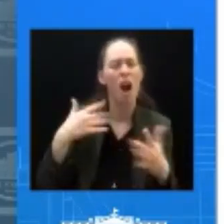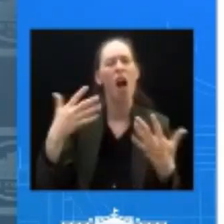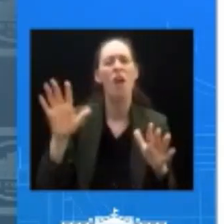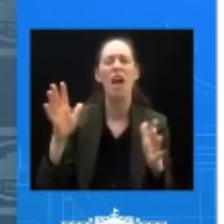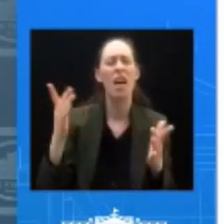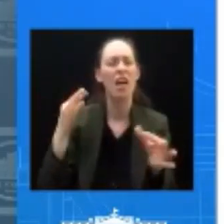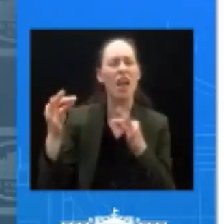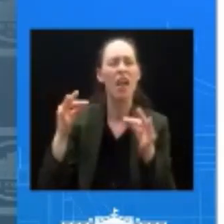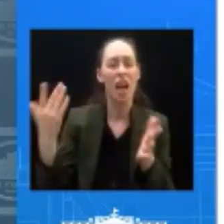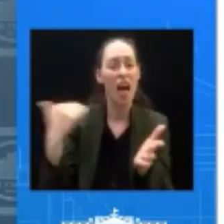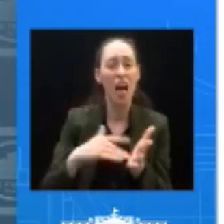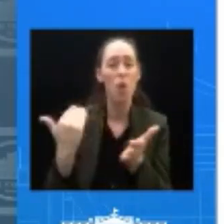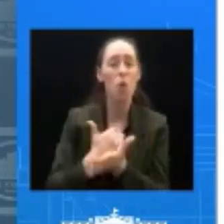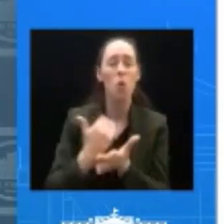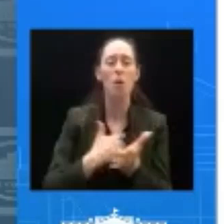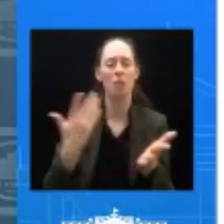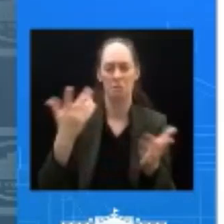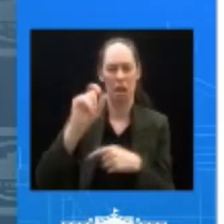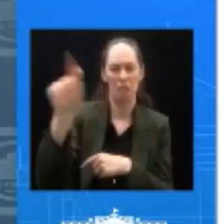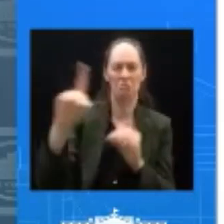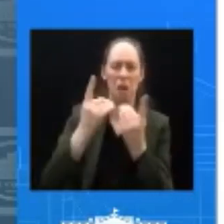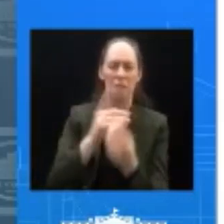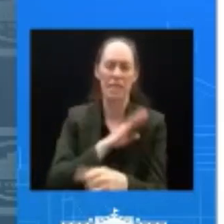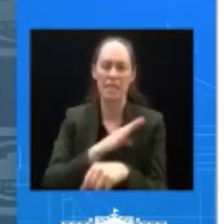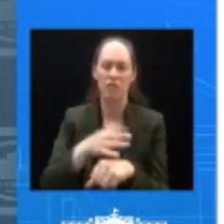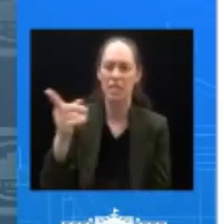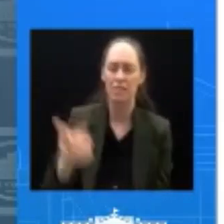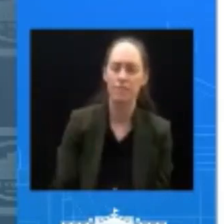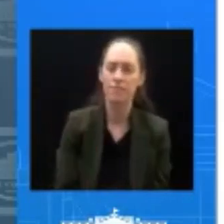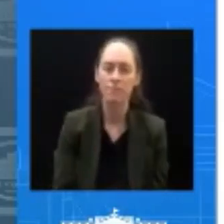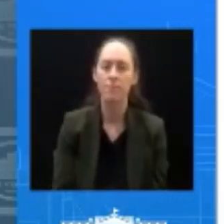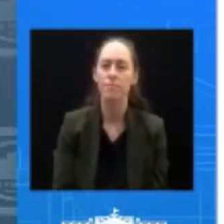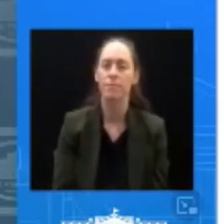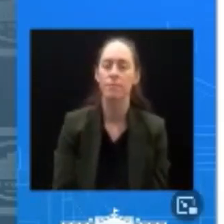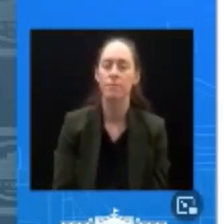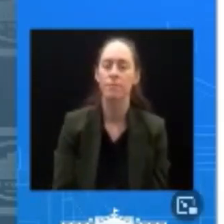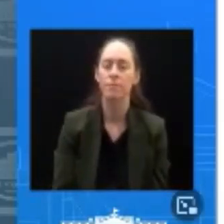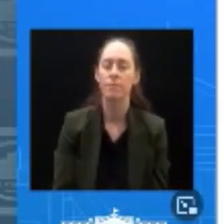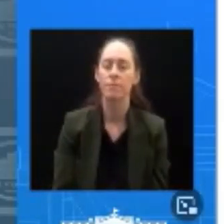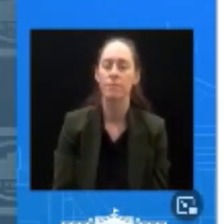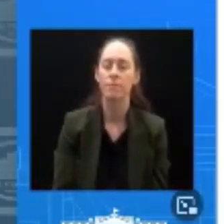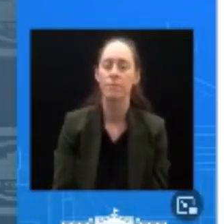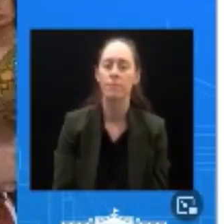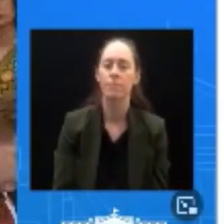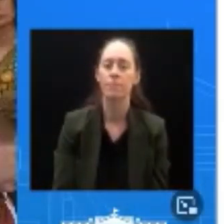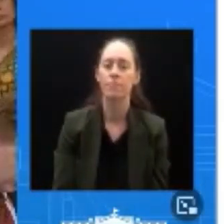that. Thank you. On Tyree Nichols.